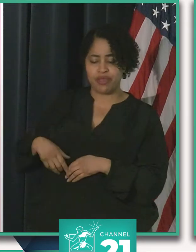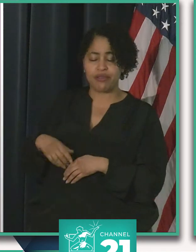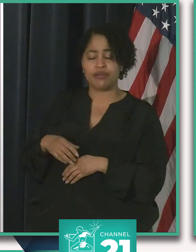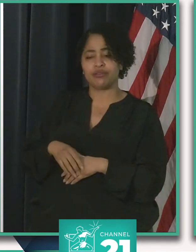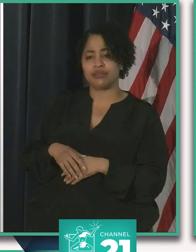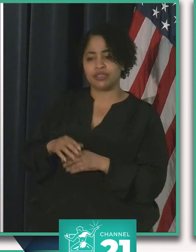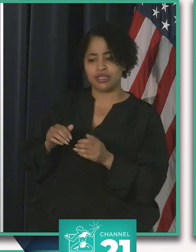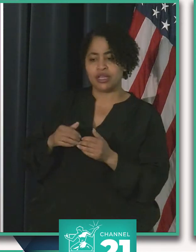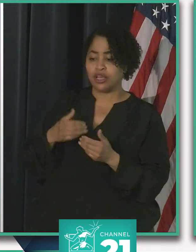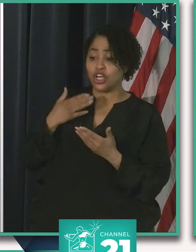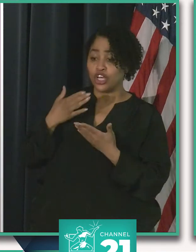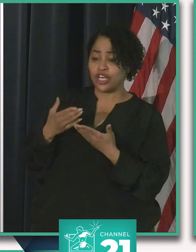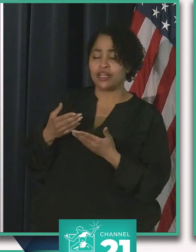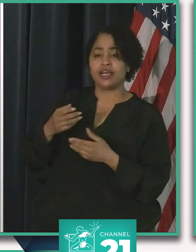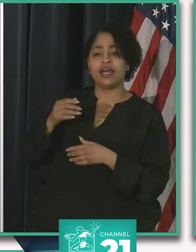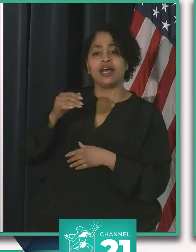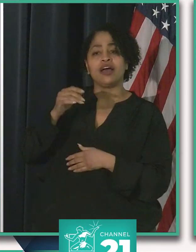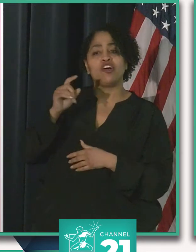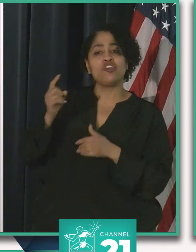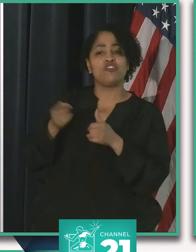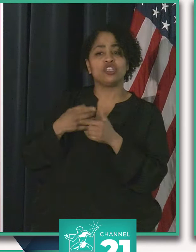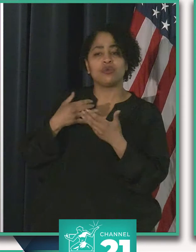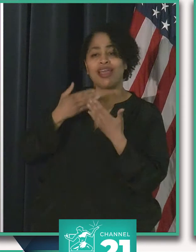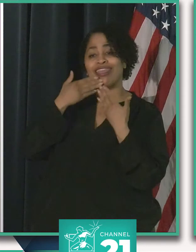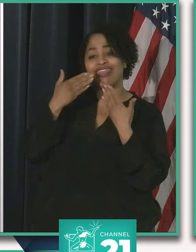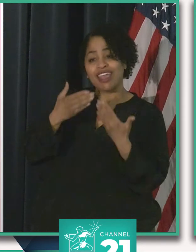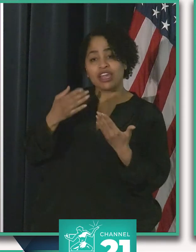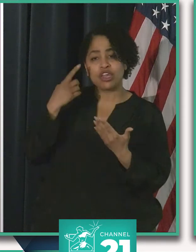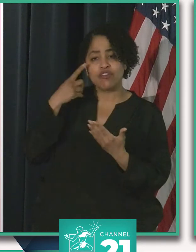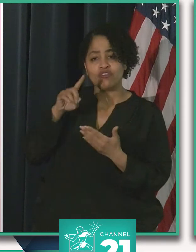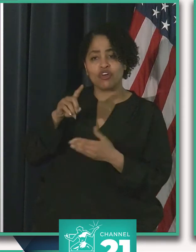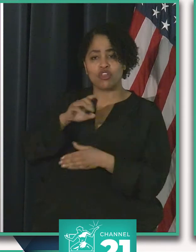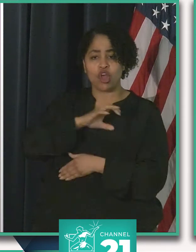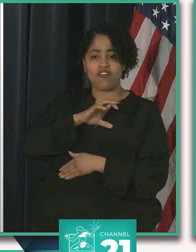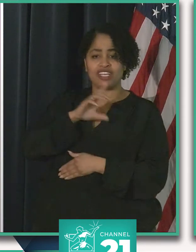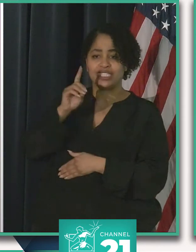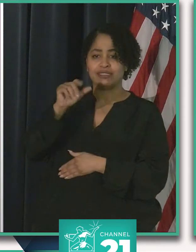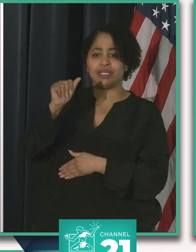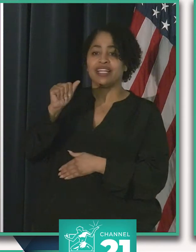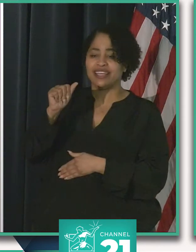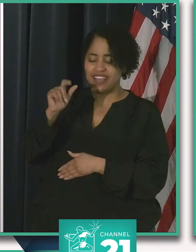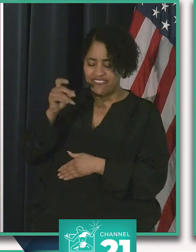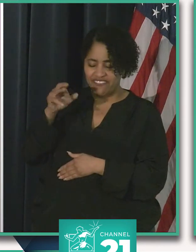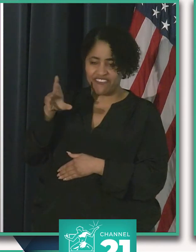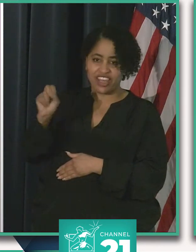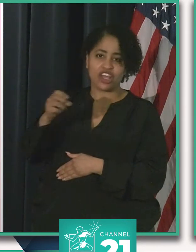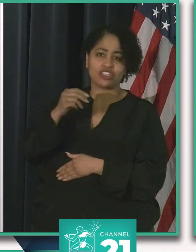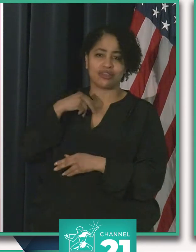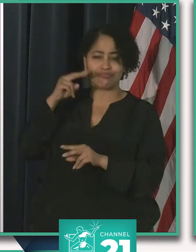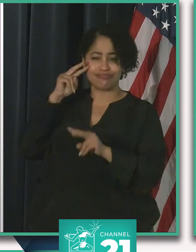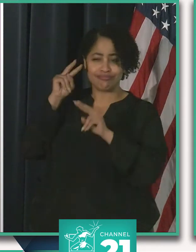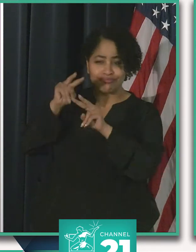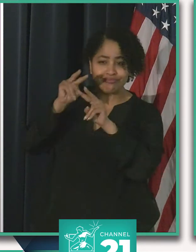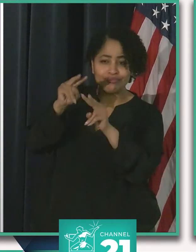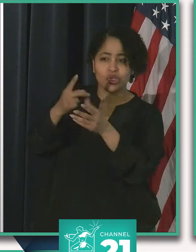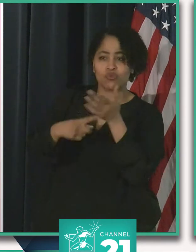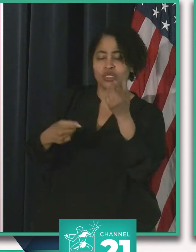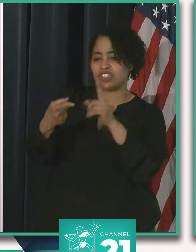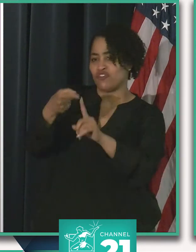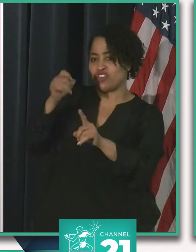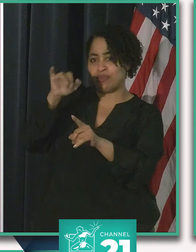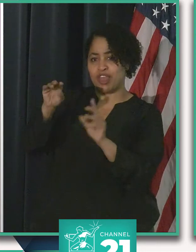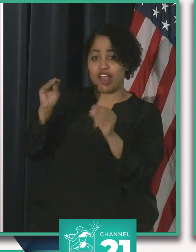Good. First of all, I'd like to thank you for the Office of Disability Affairs and looking forward to what comes out of